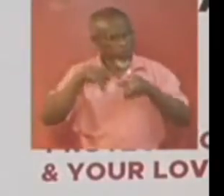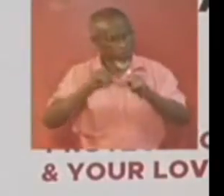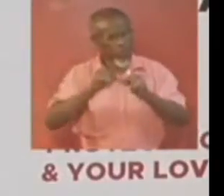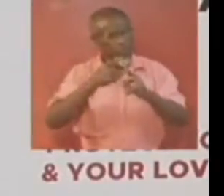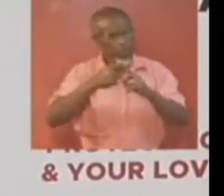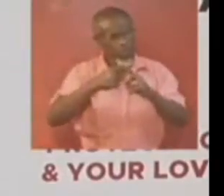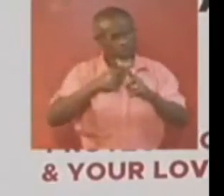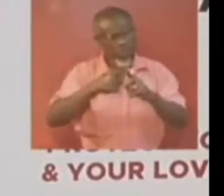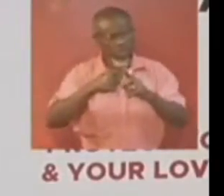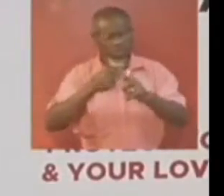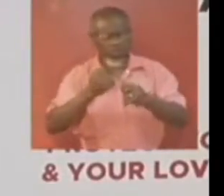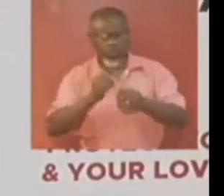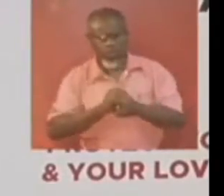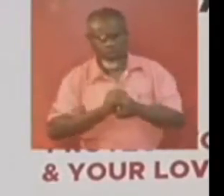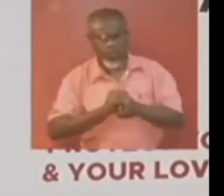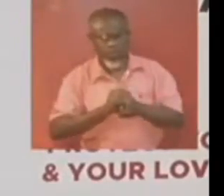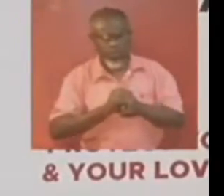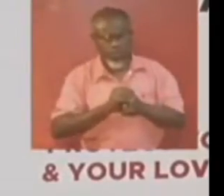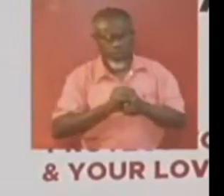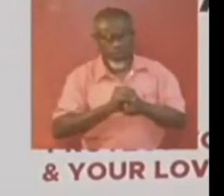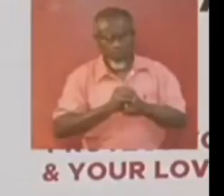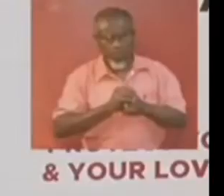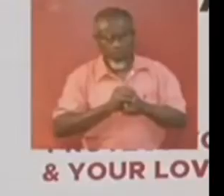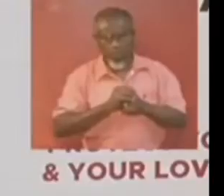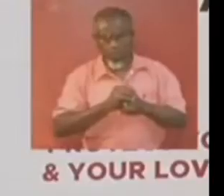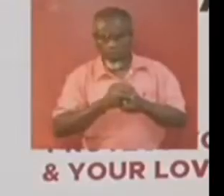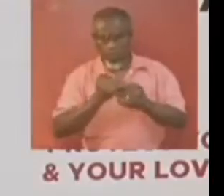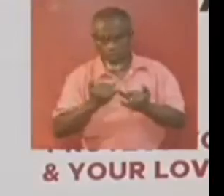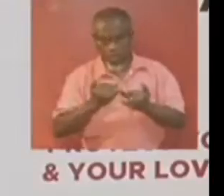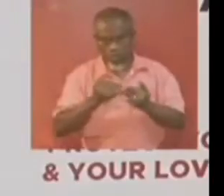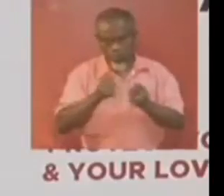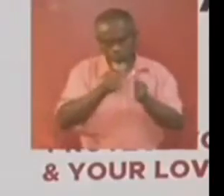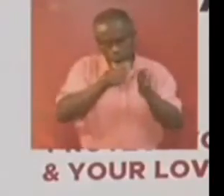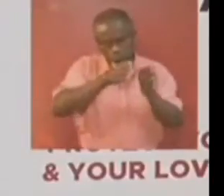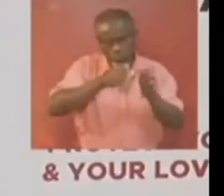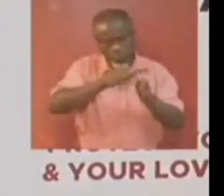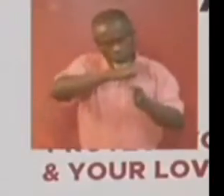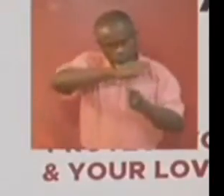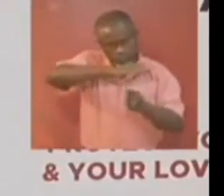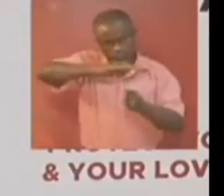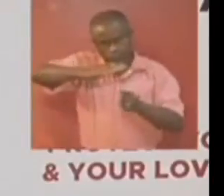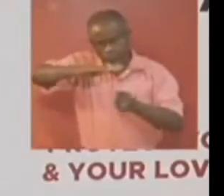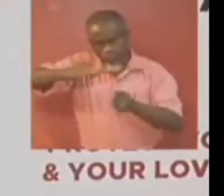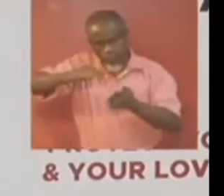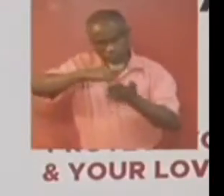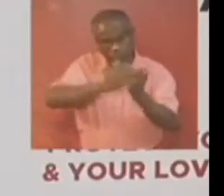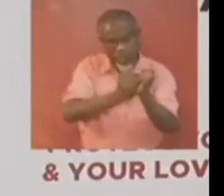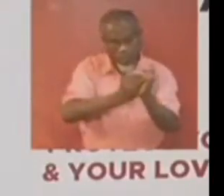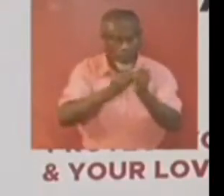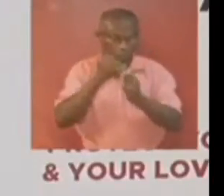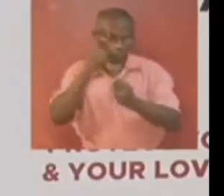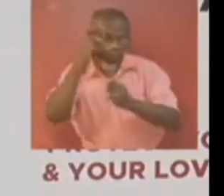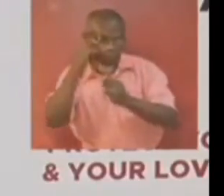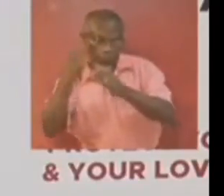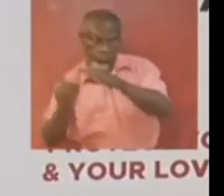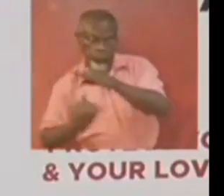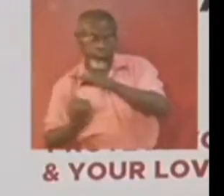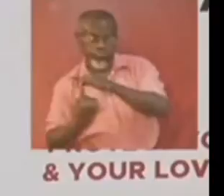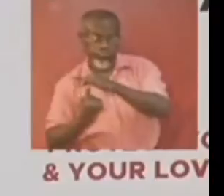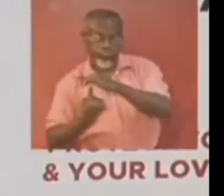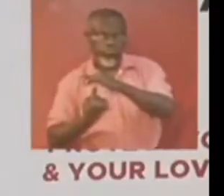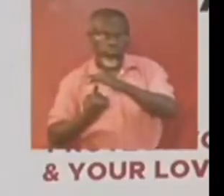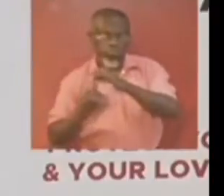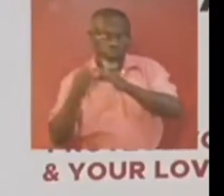cases. The total active positive cases are spread between persons who are in home isolation, which is